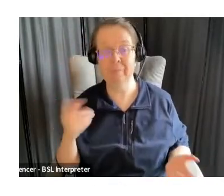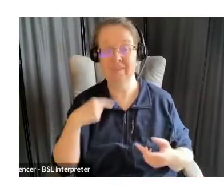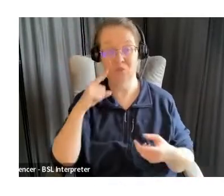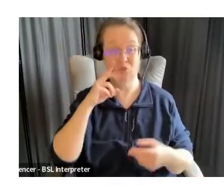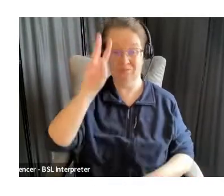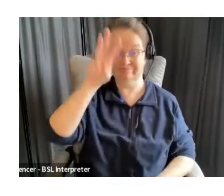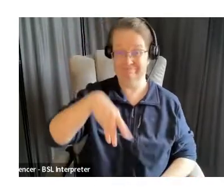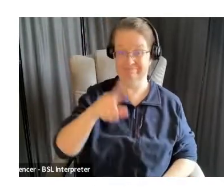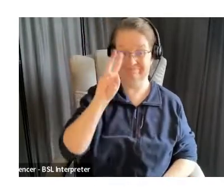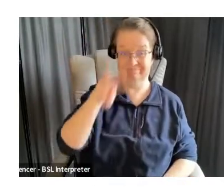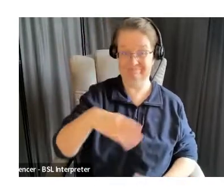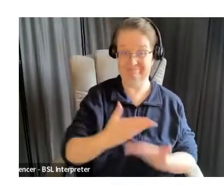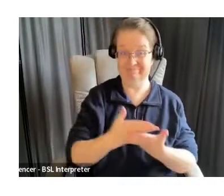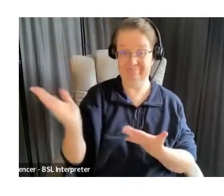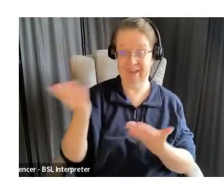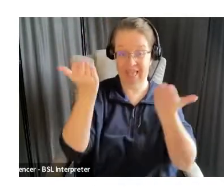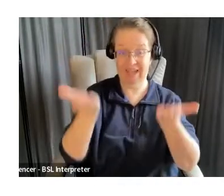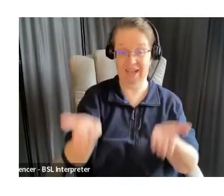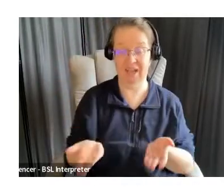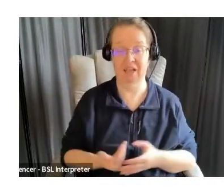that, that's about